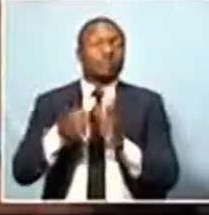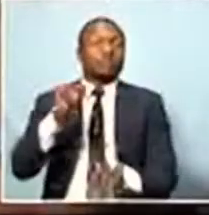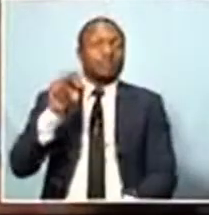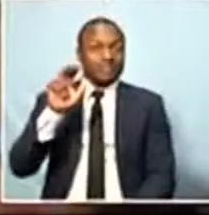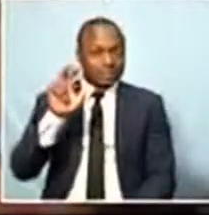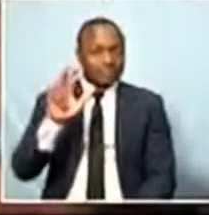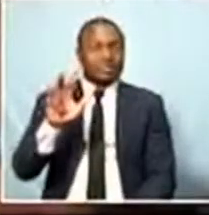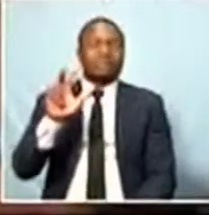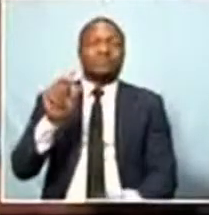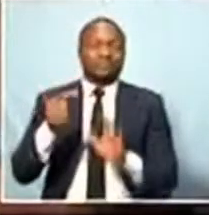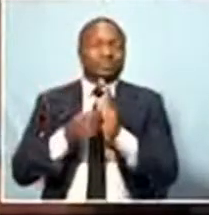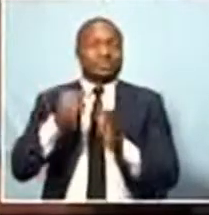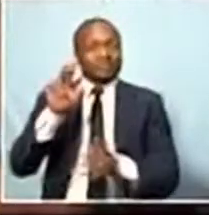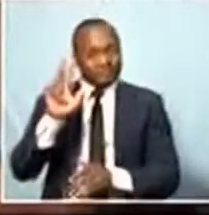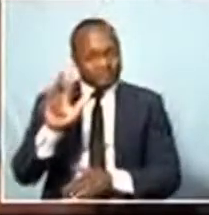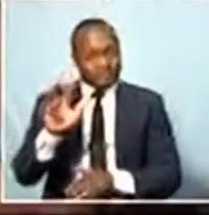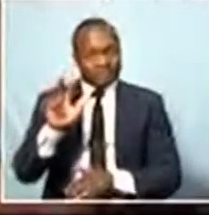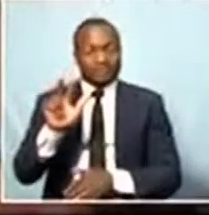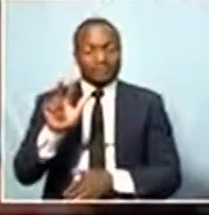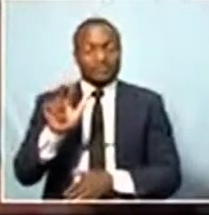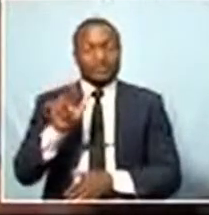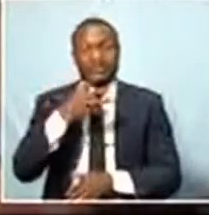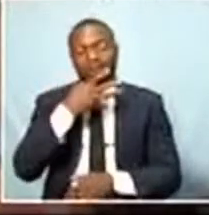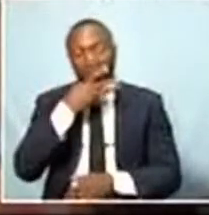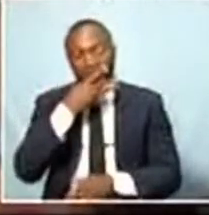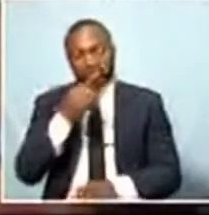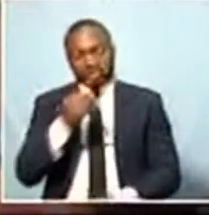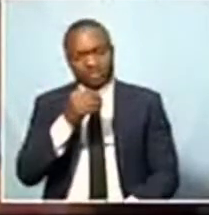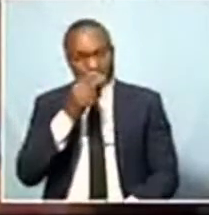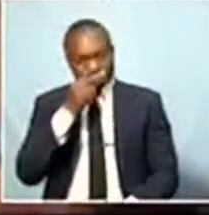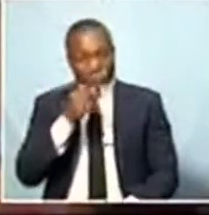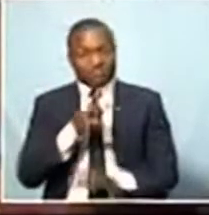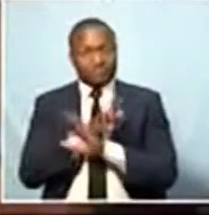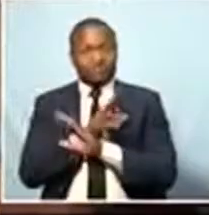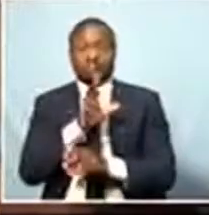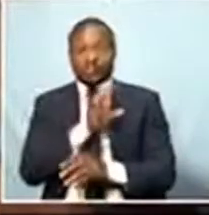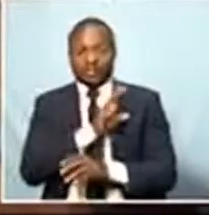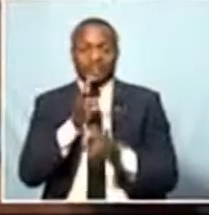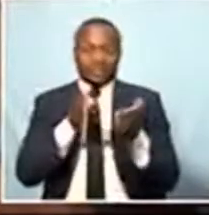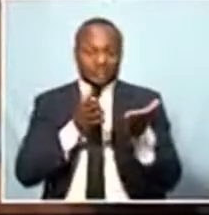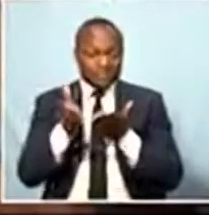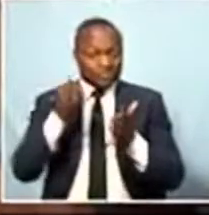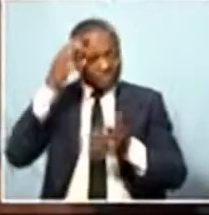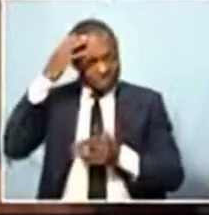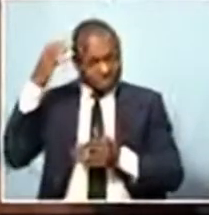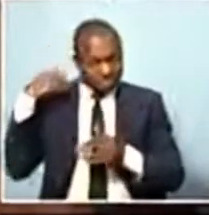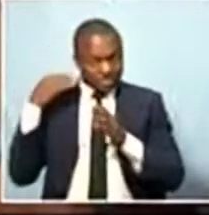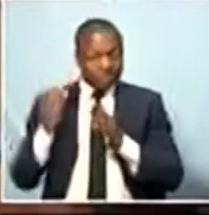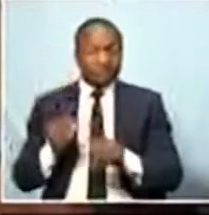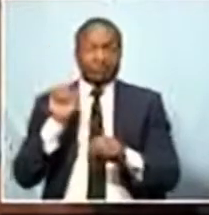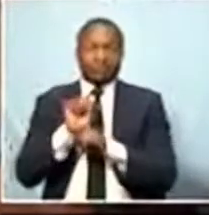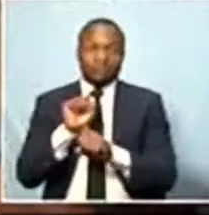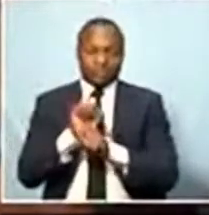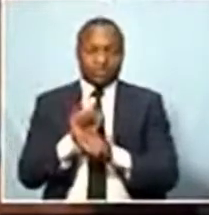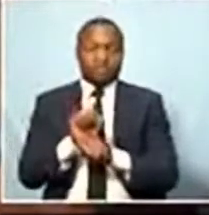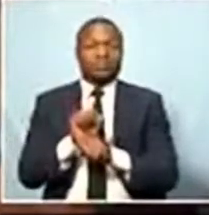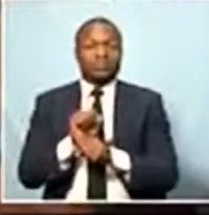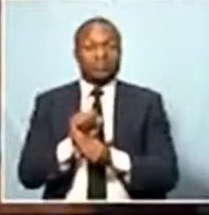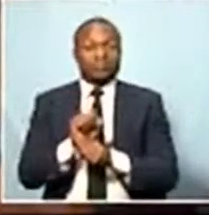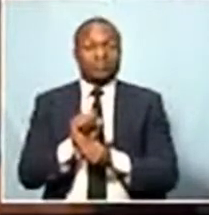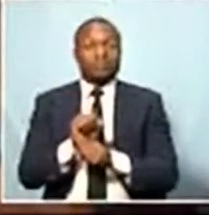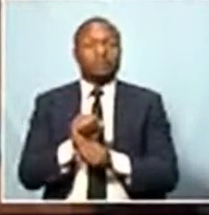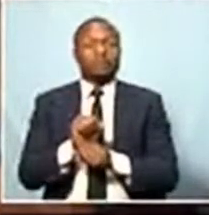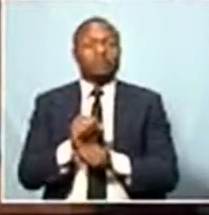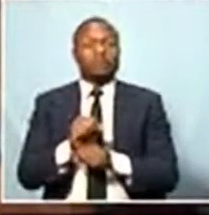2.3.3. On further, the Commission notes that the Zambia Police Service officers whose duties including upholding the